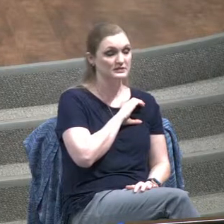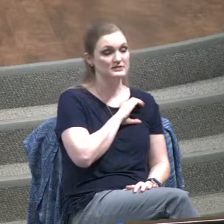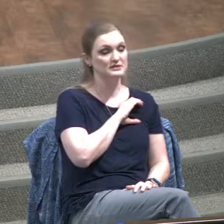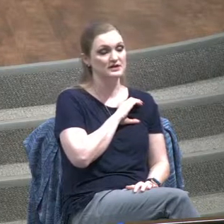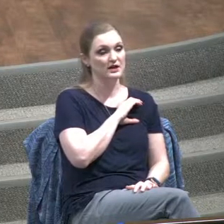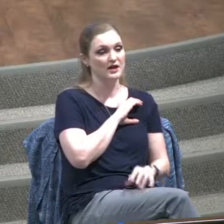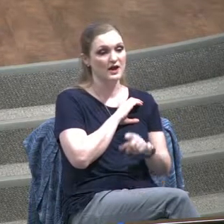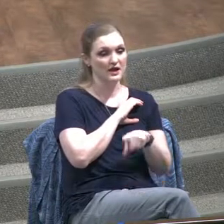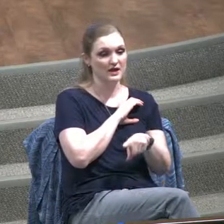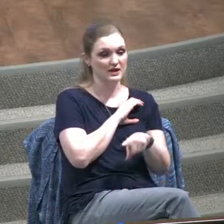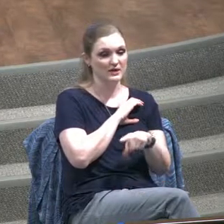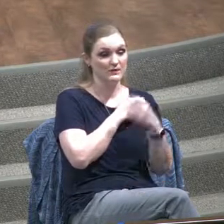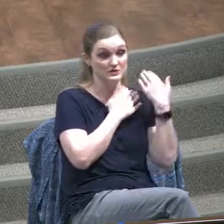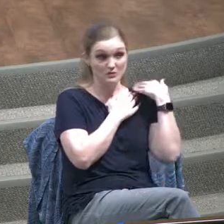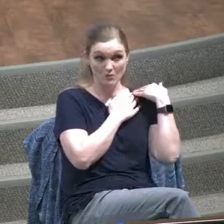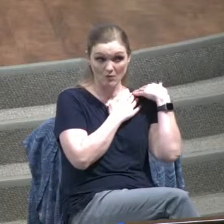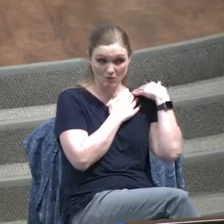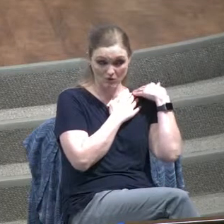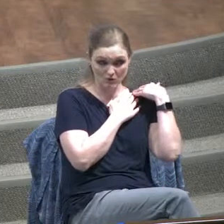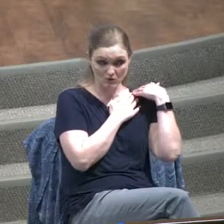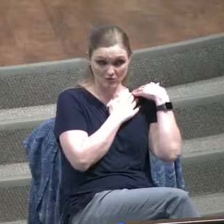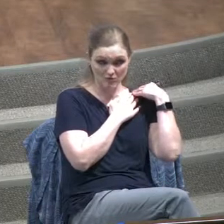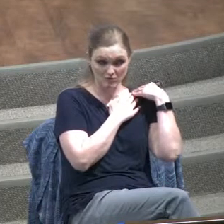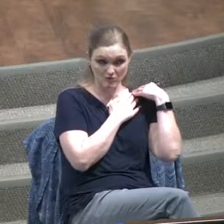He was burdened